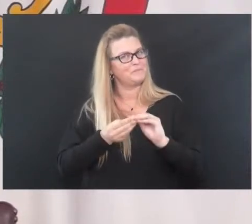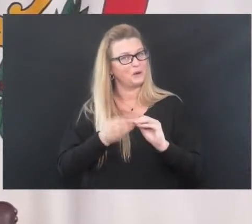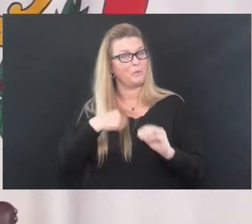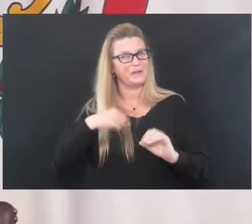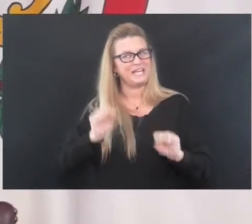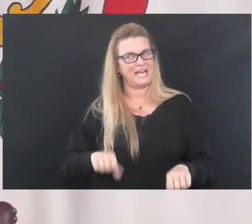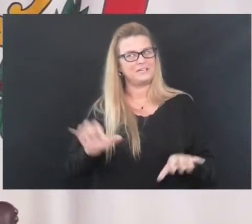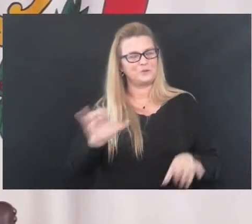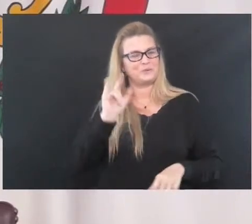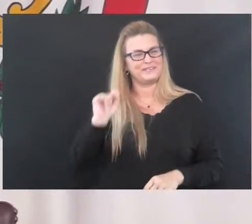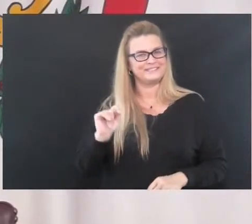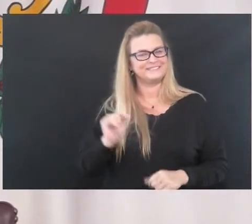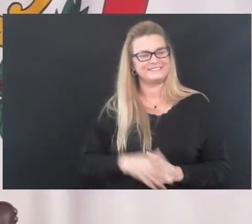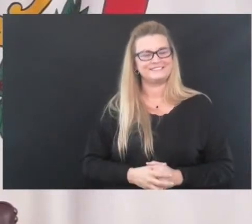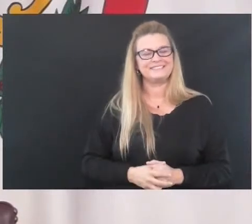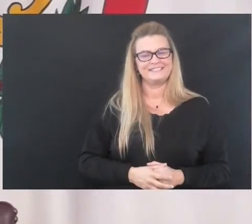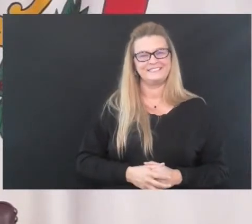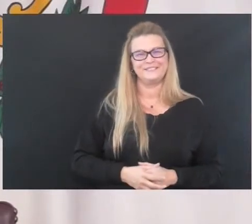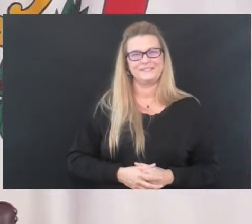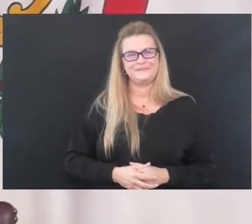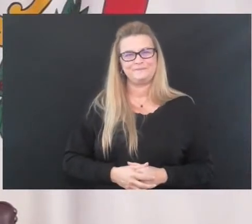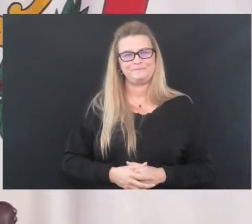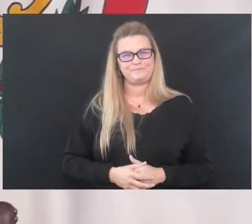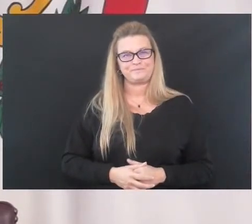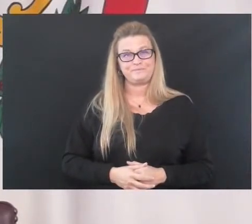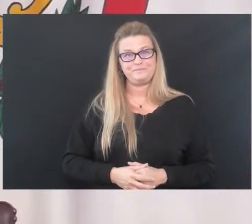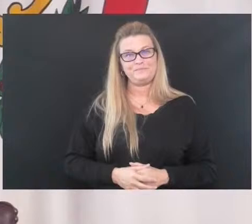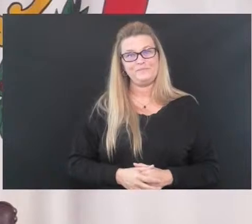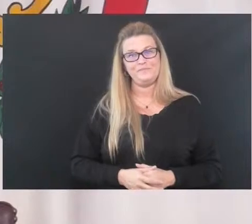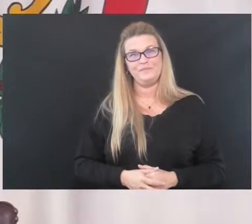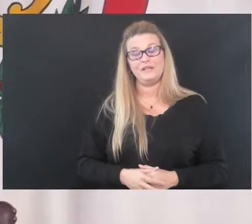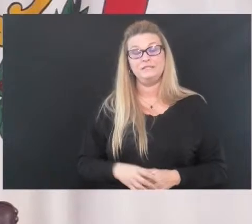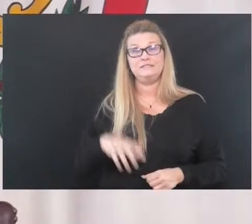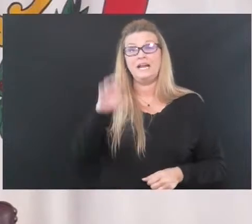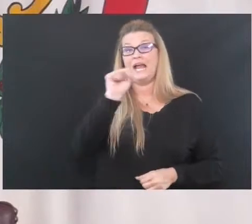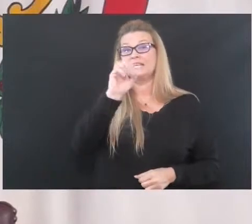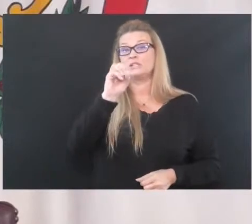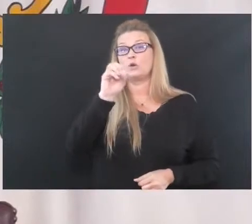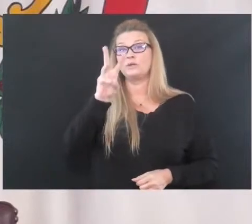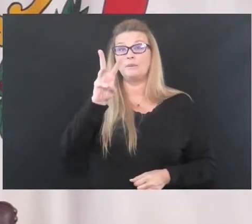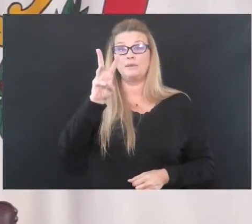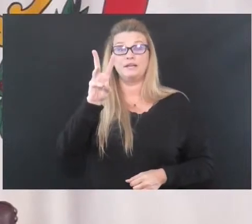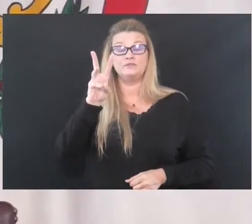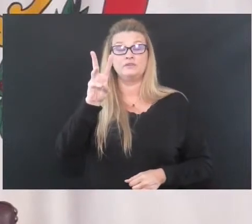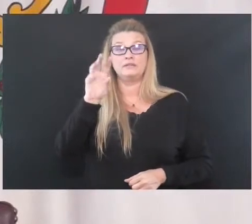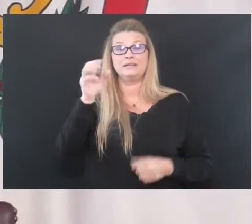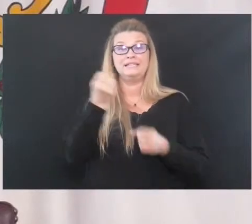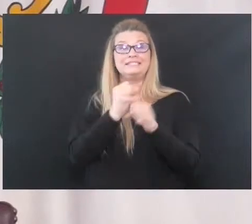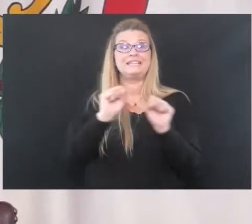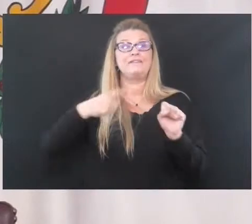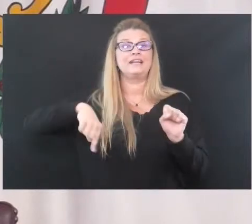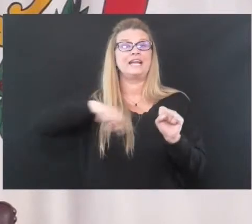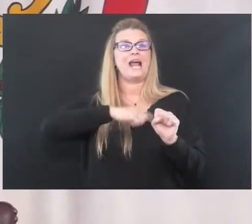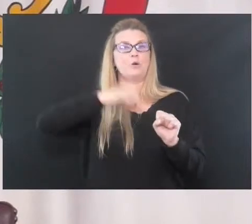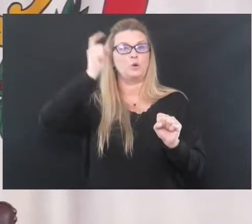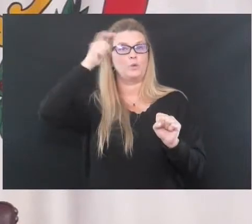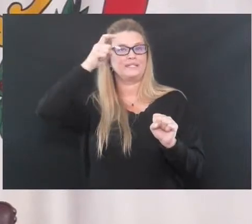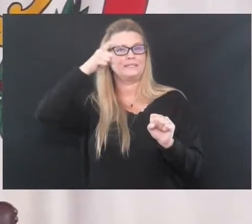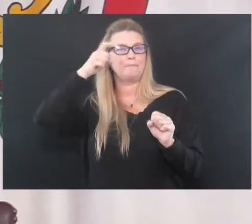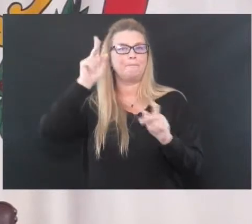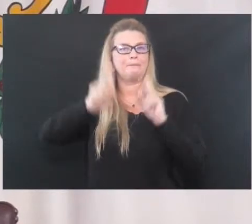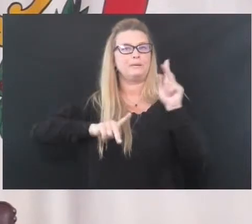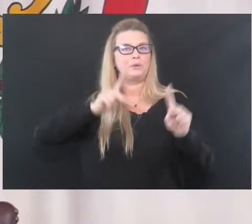do it. Let's get there to 85. As far as our saving our wisdom people, our folks 65 and